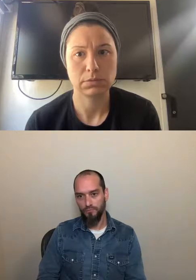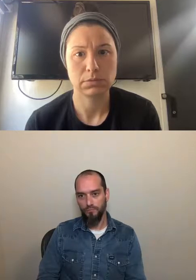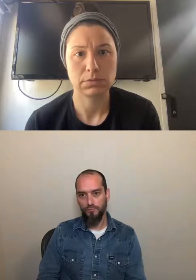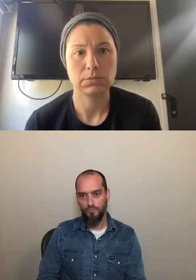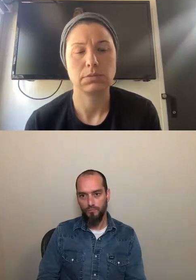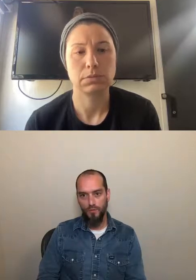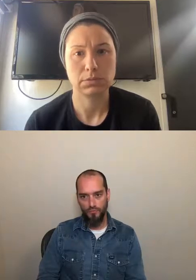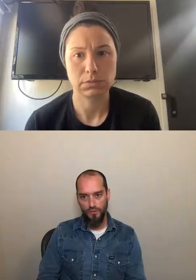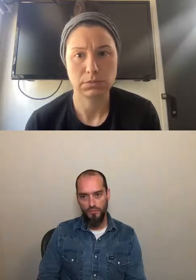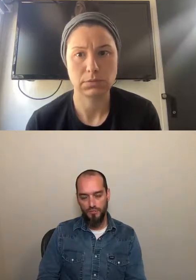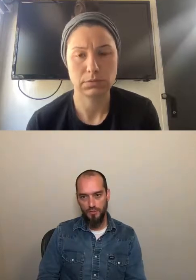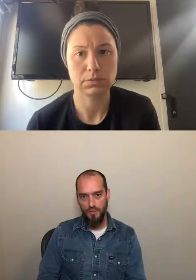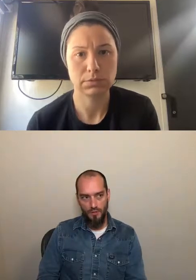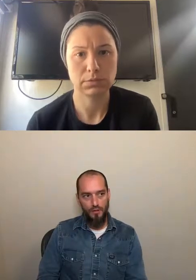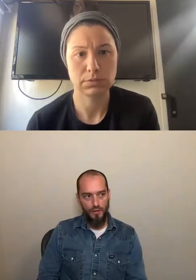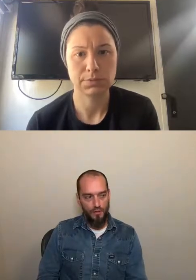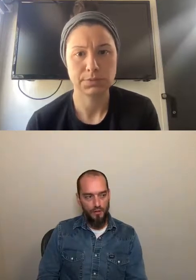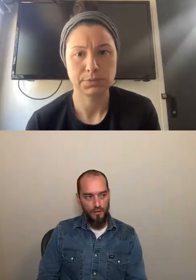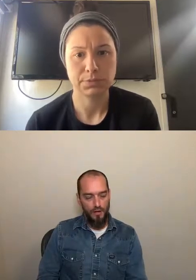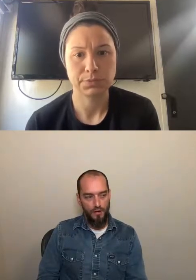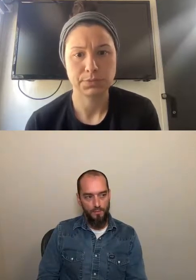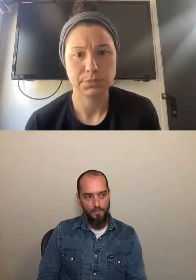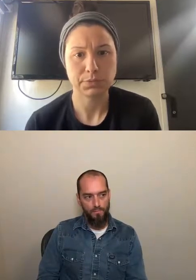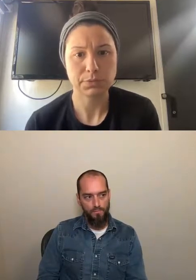apartment that was furnished.